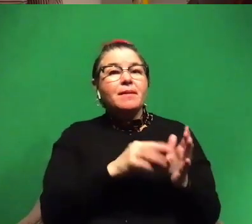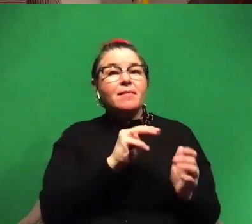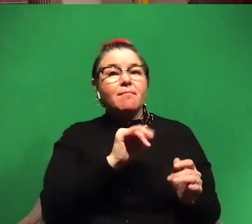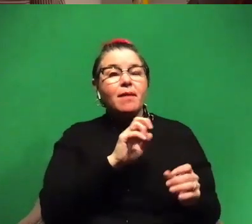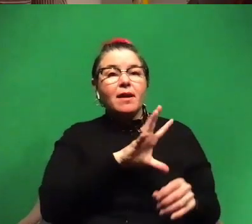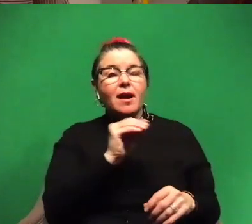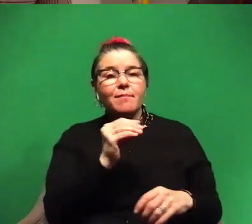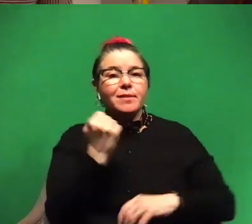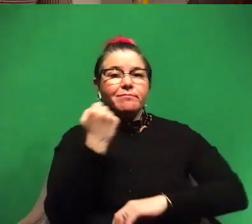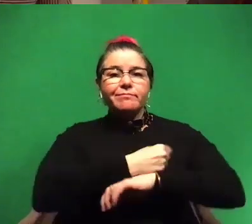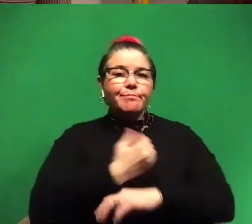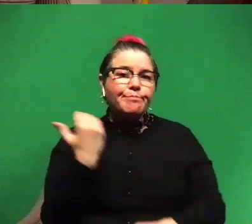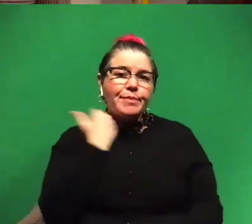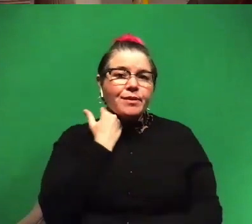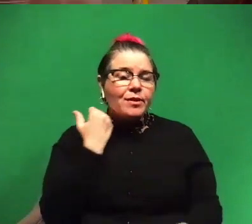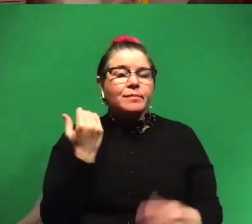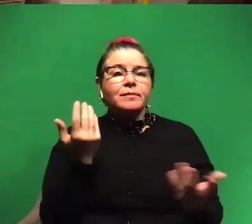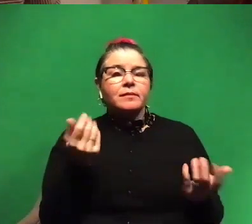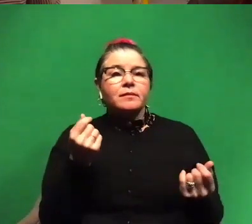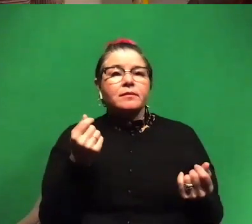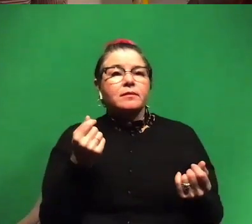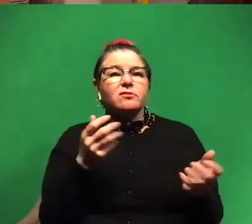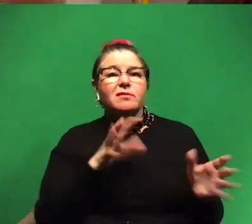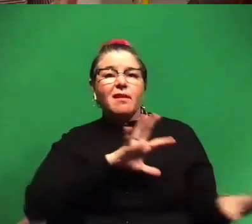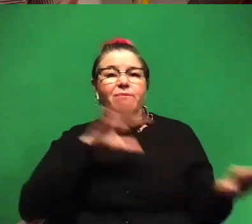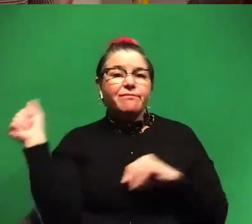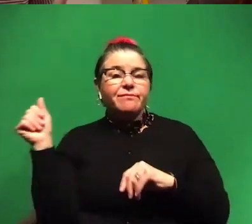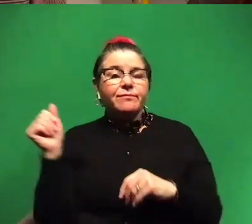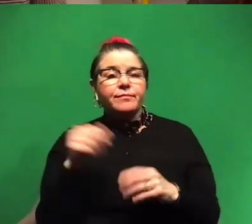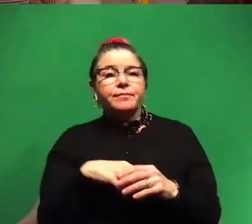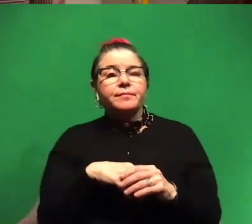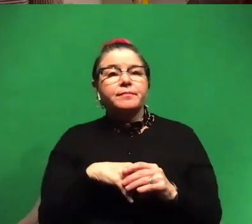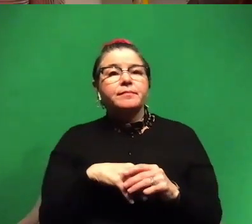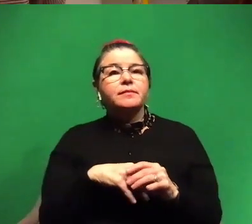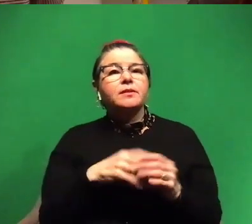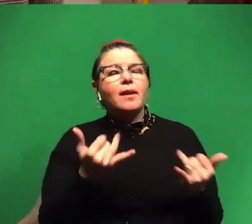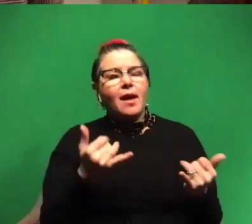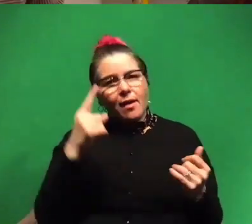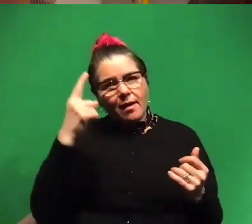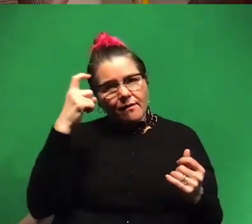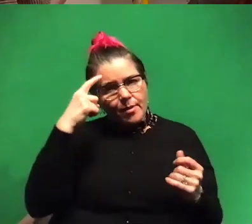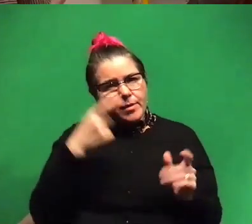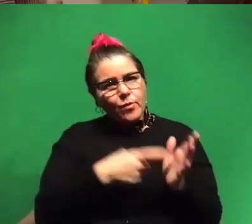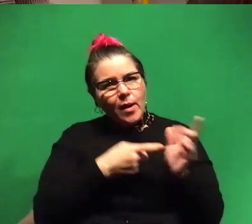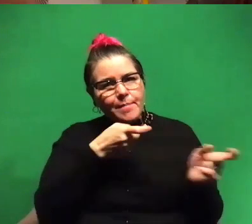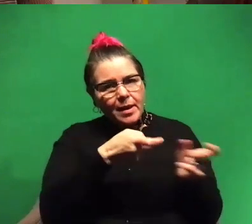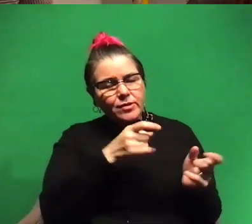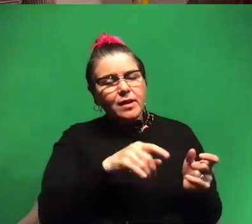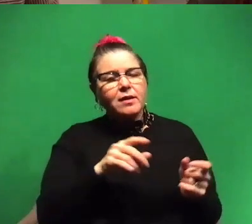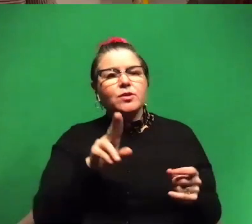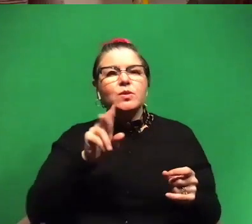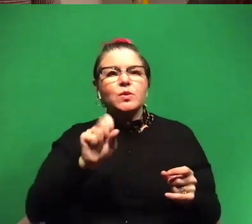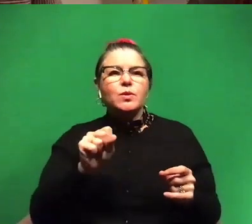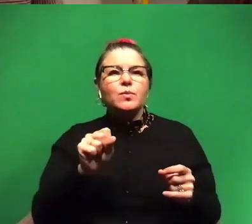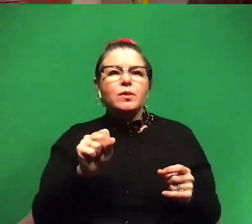went bankrupt and then they just left. And so now the government has to manage those sites. And in the United States, it's like